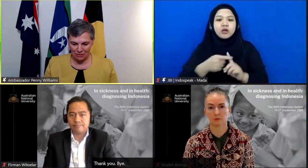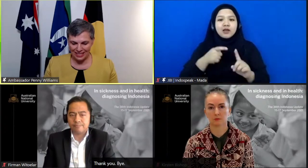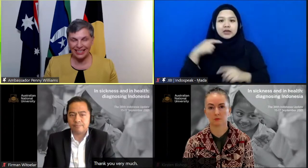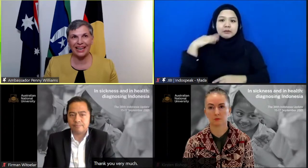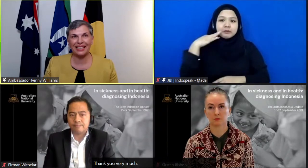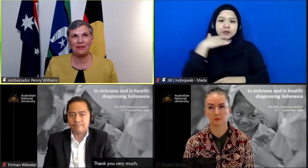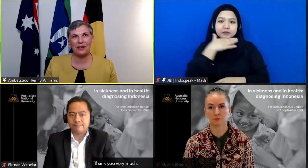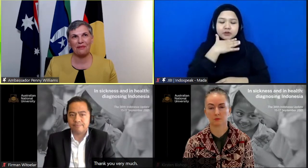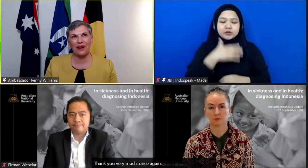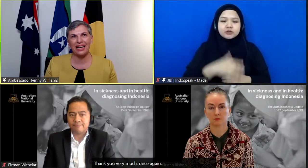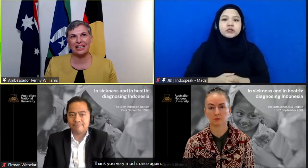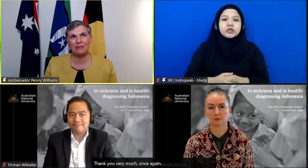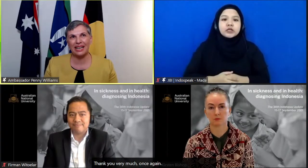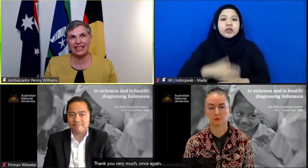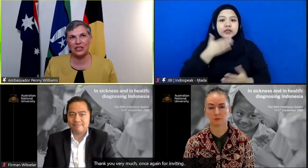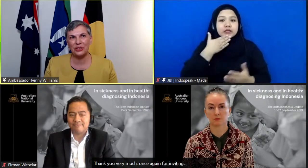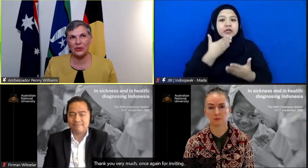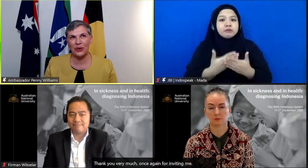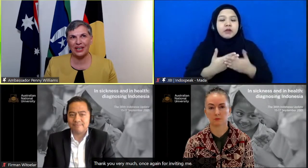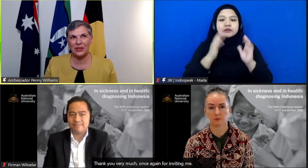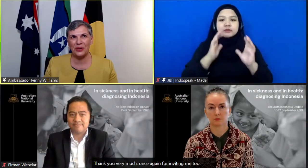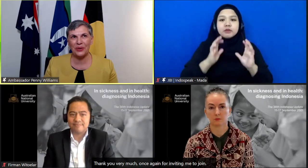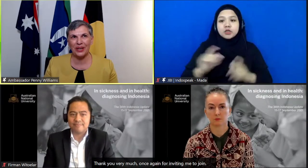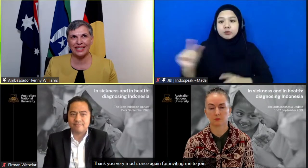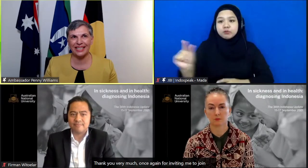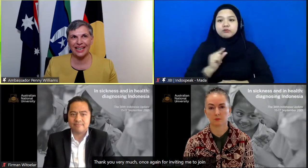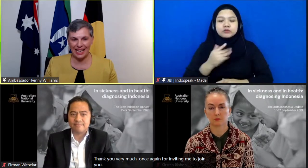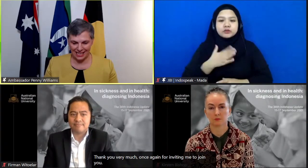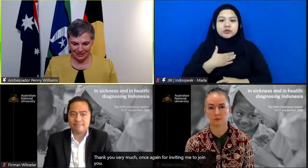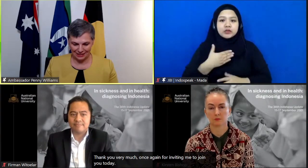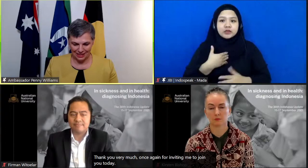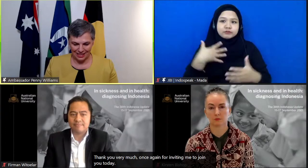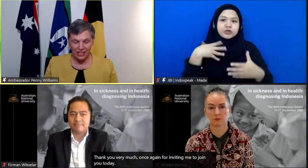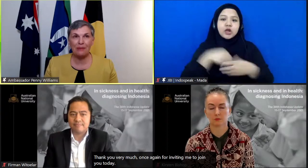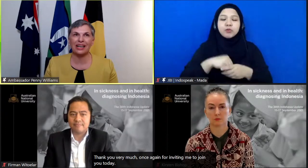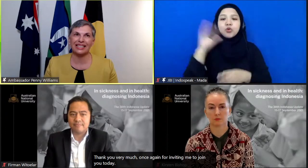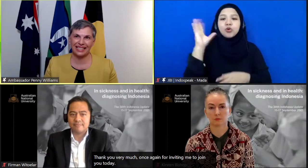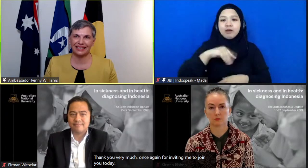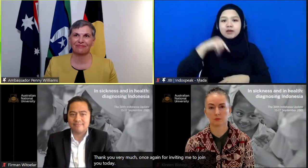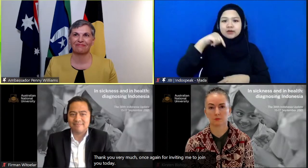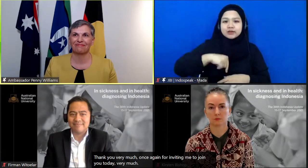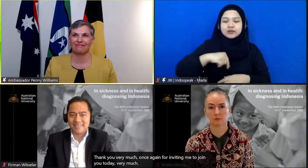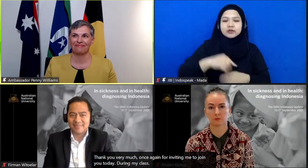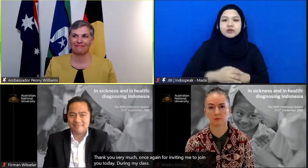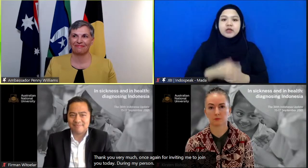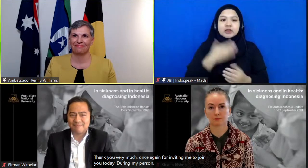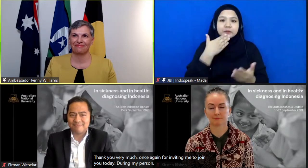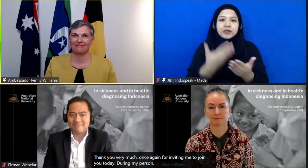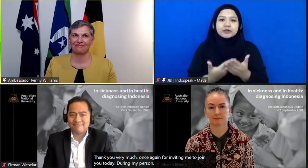much once again for inviting me to join you today. Terima kasih.